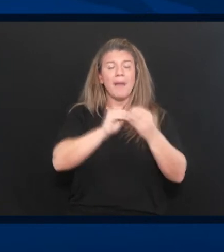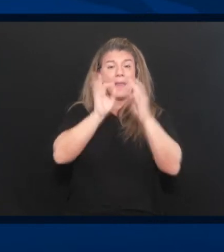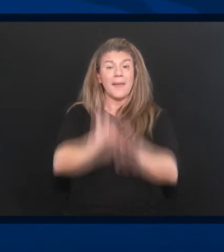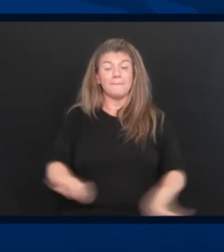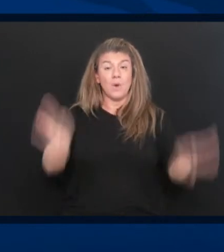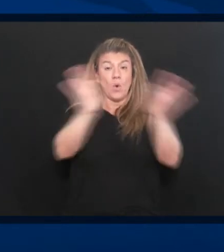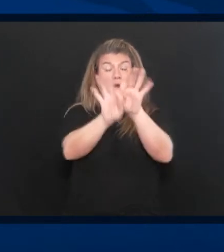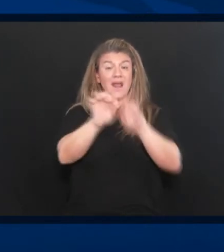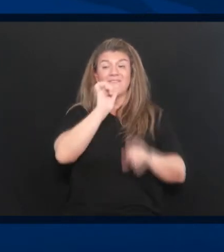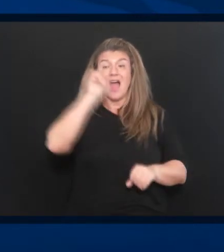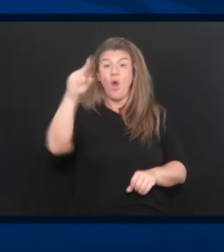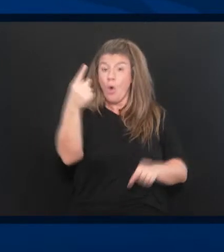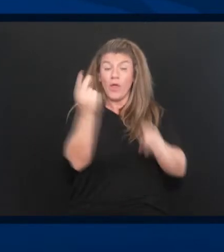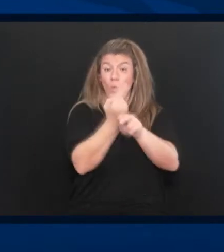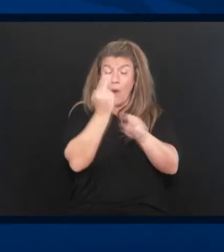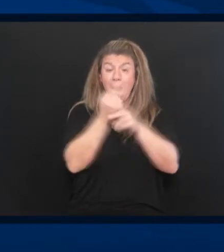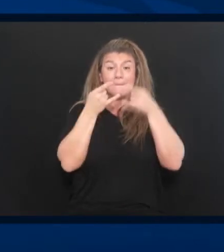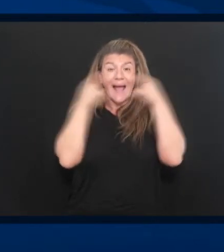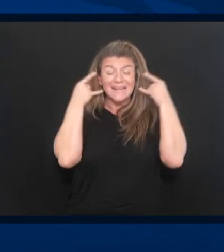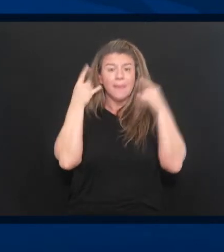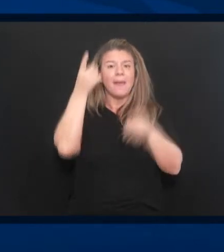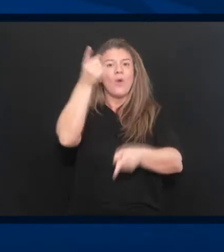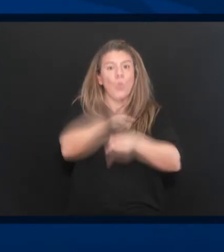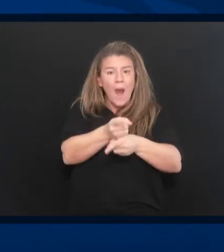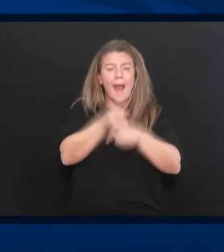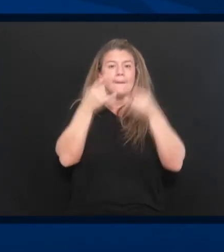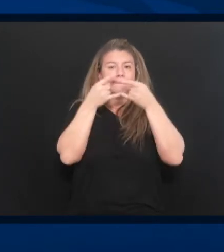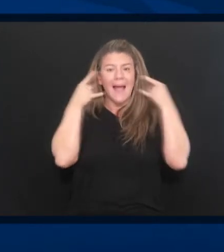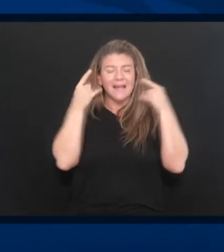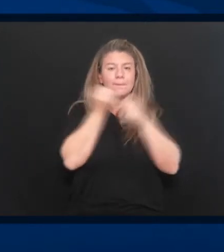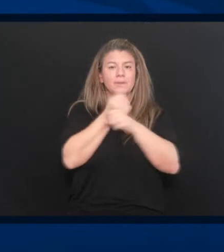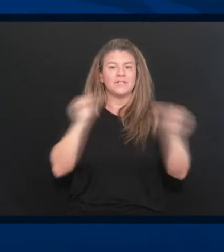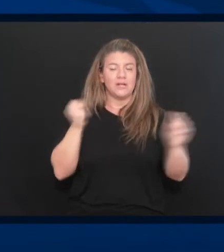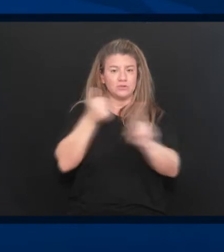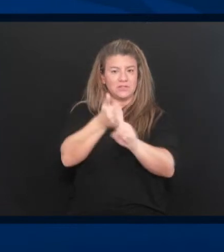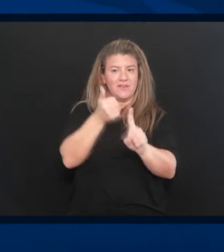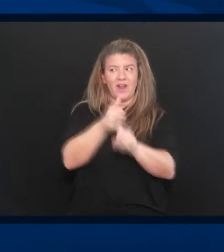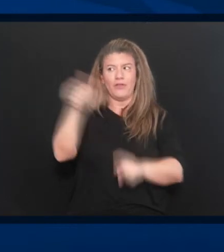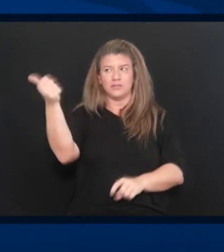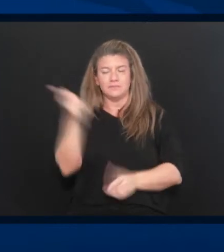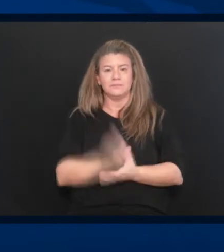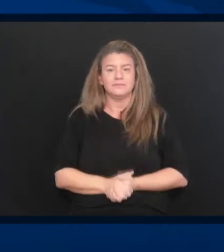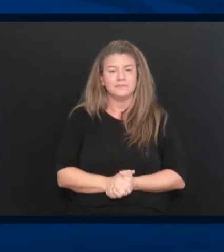not just wearing a mask, but wearing the right mask to protect yourself and others? Thanks.